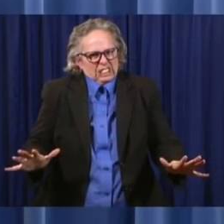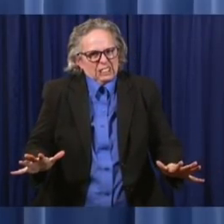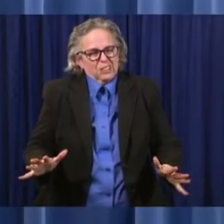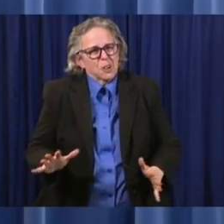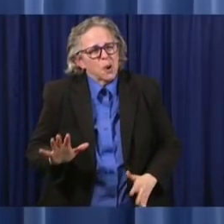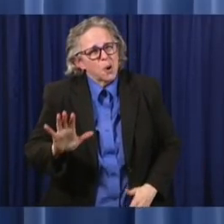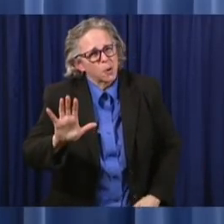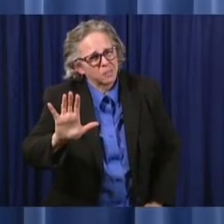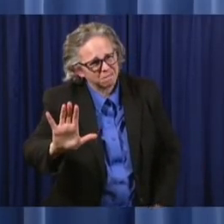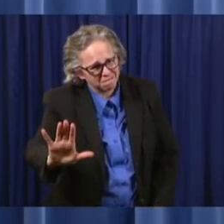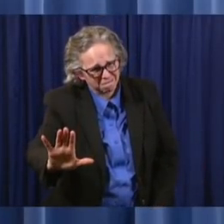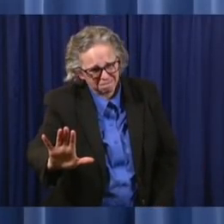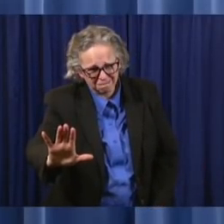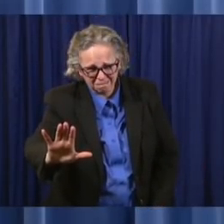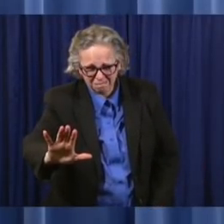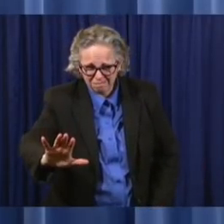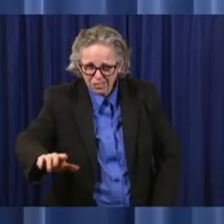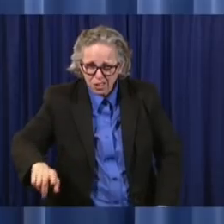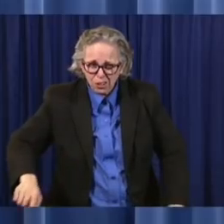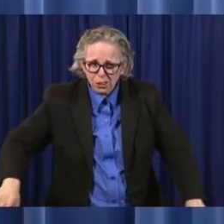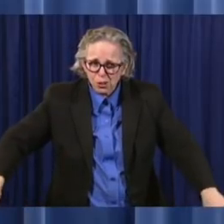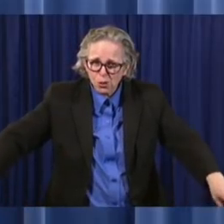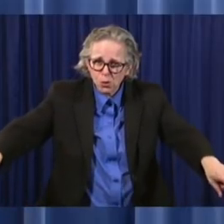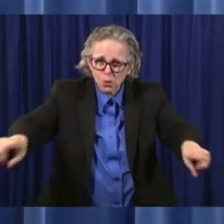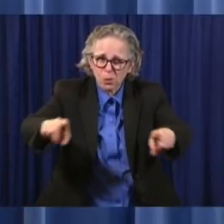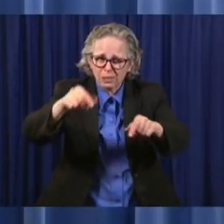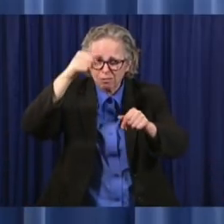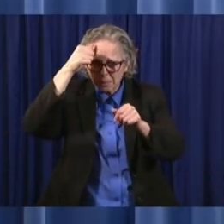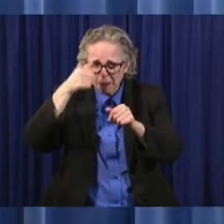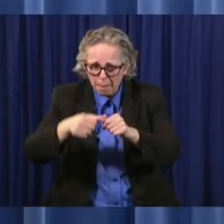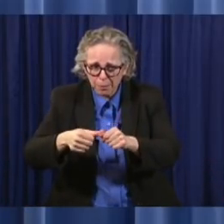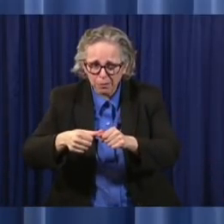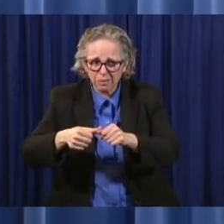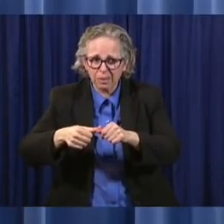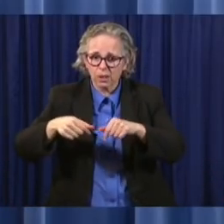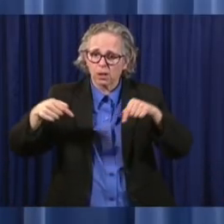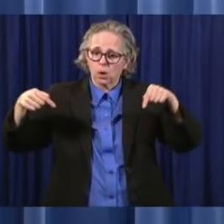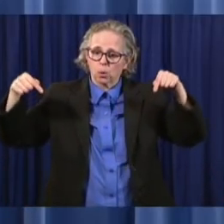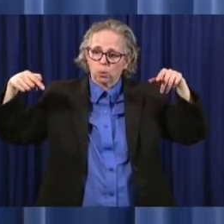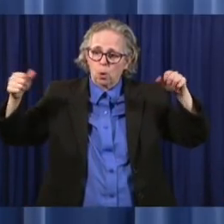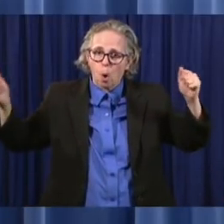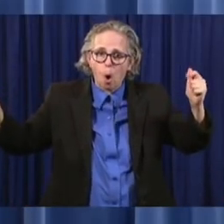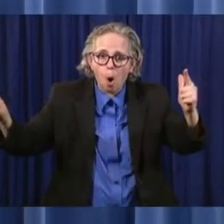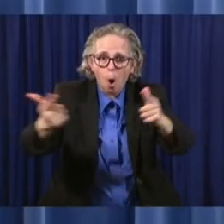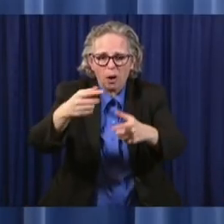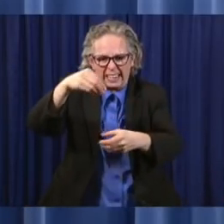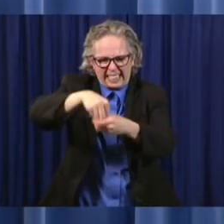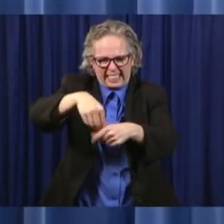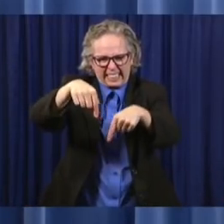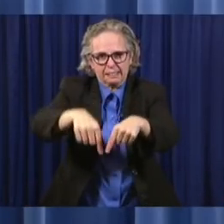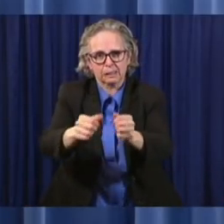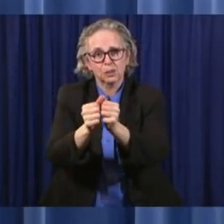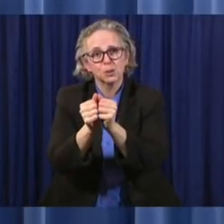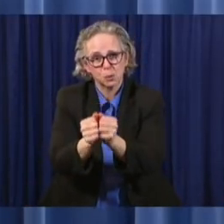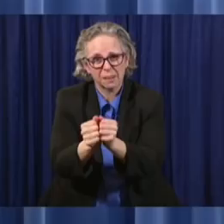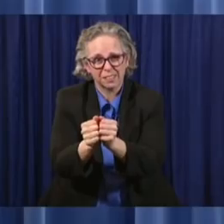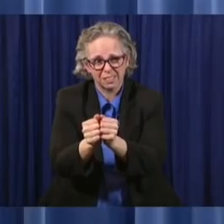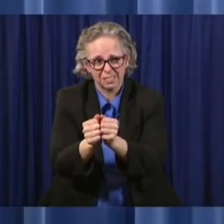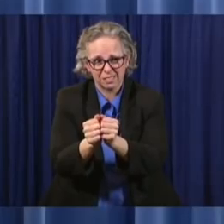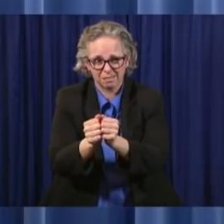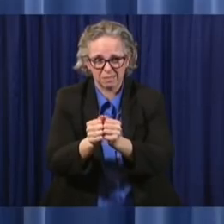need to keep in mind that we are in this together. And if you're in a rural area, what happens in an urban area does, in